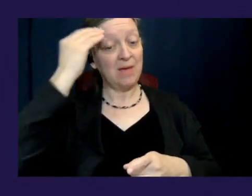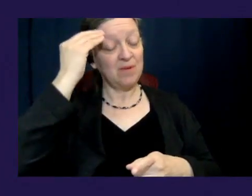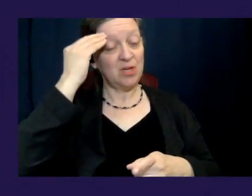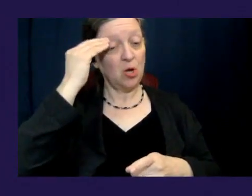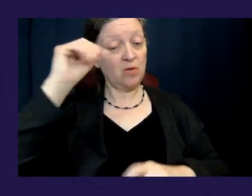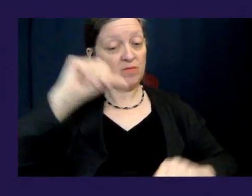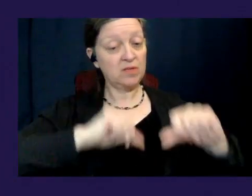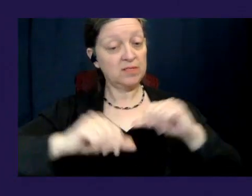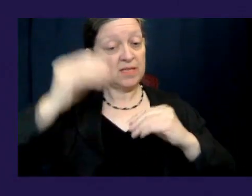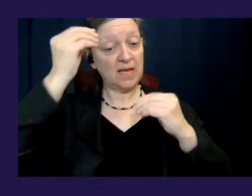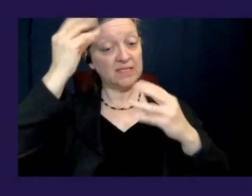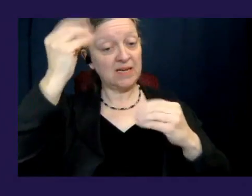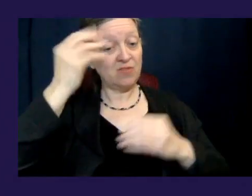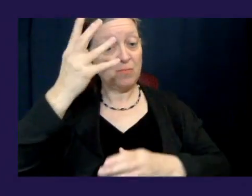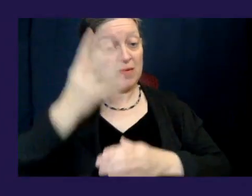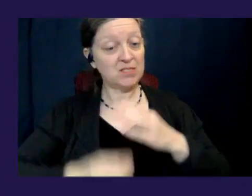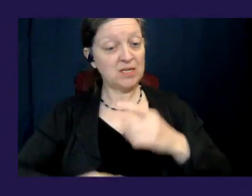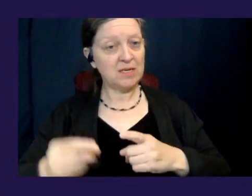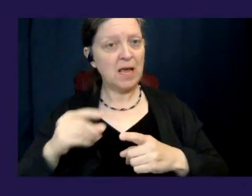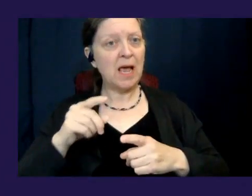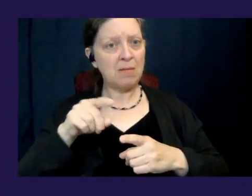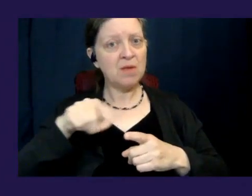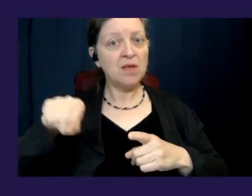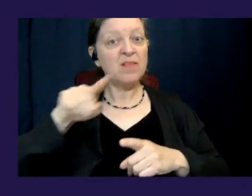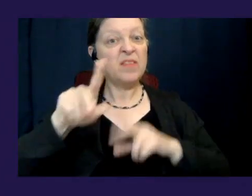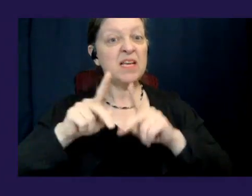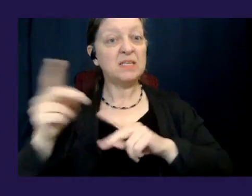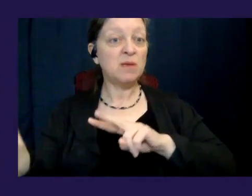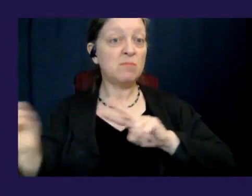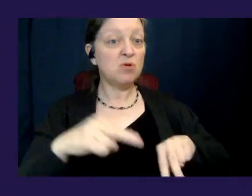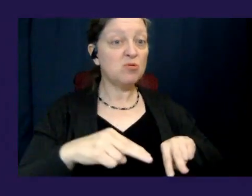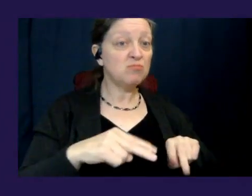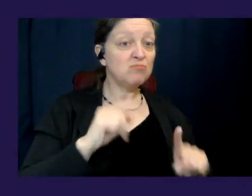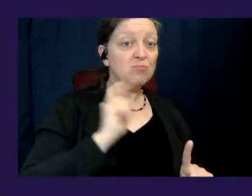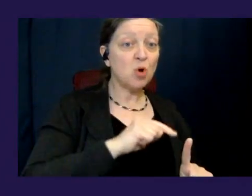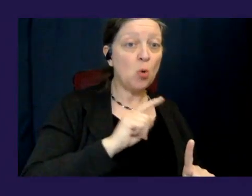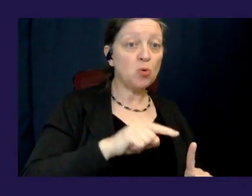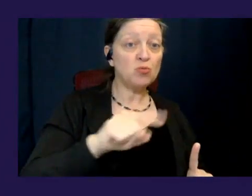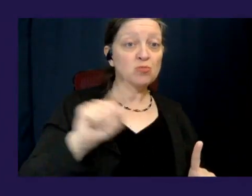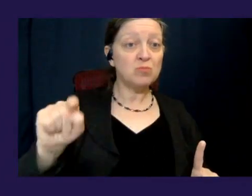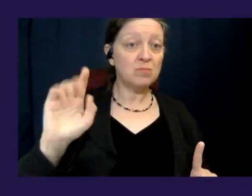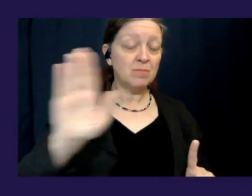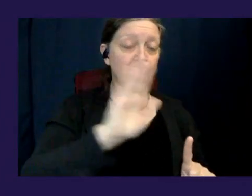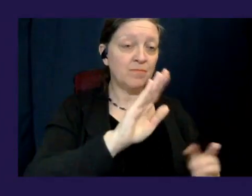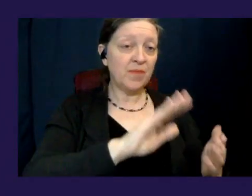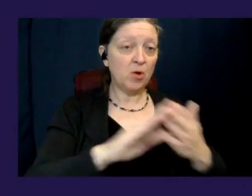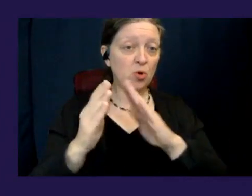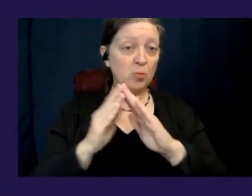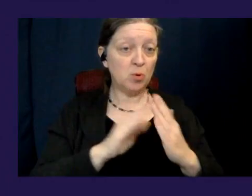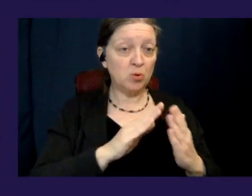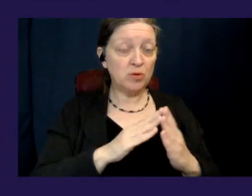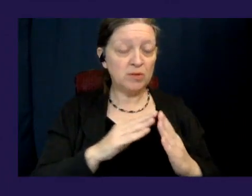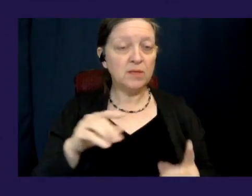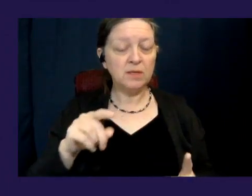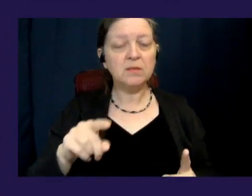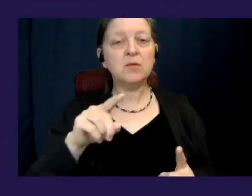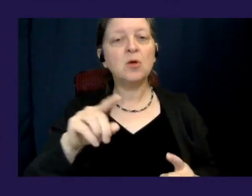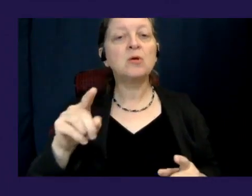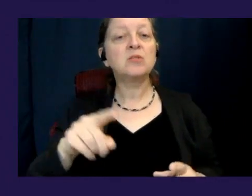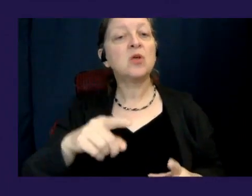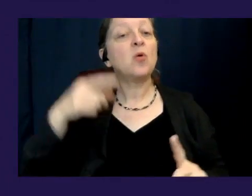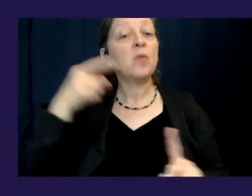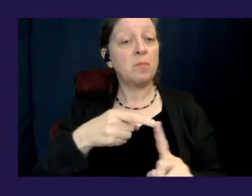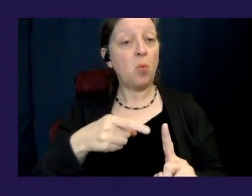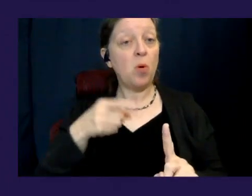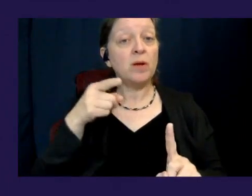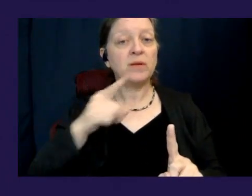in early 2020. And so the takeaway message from this first slide is, look how local and